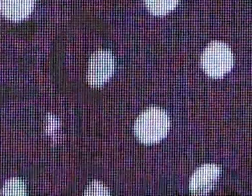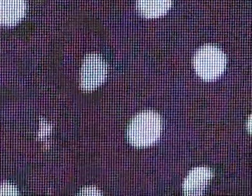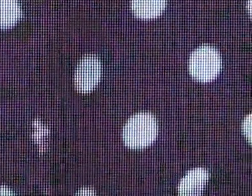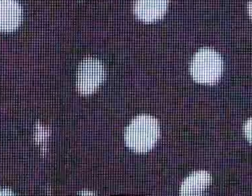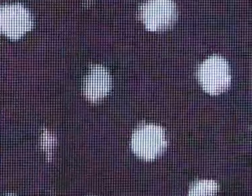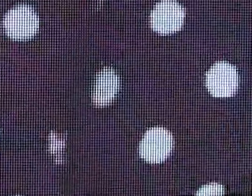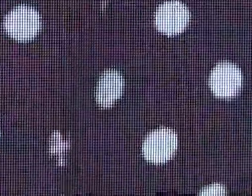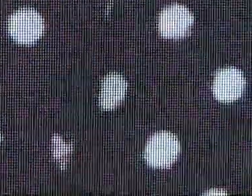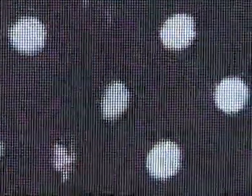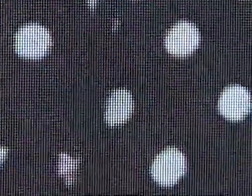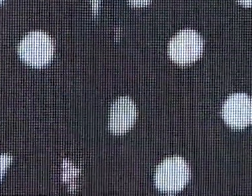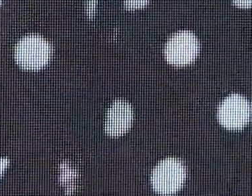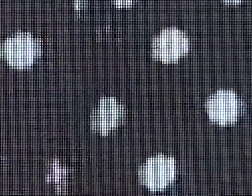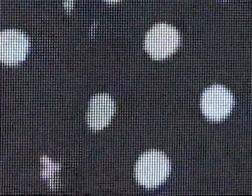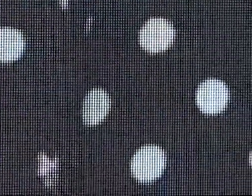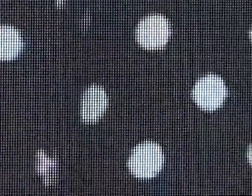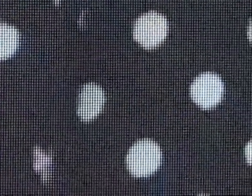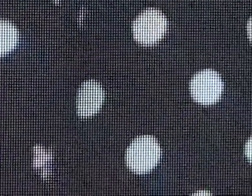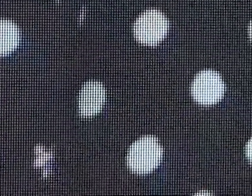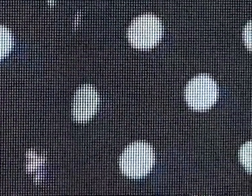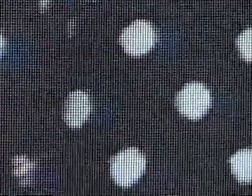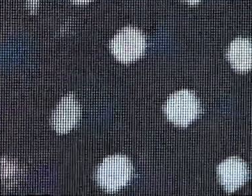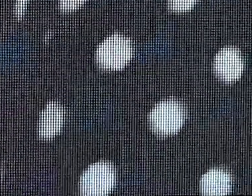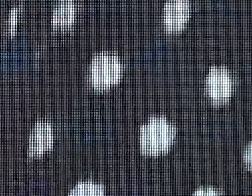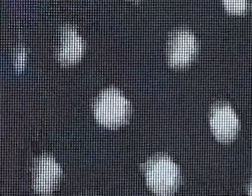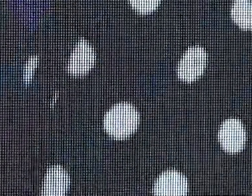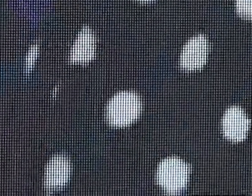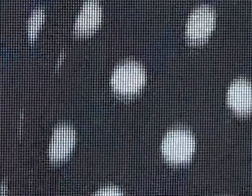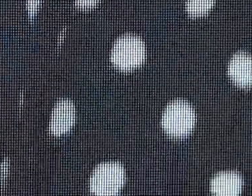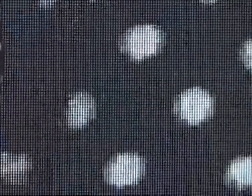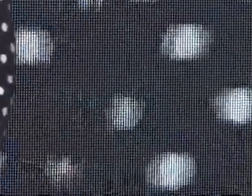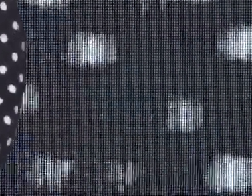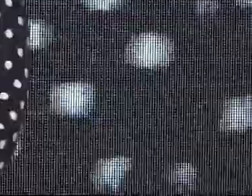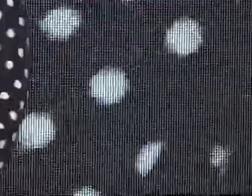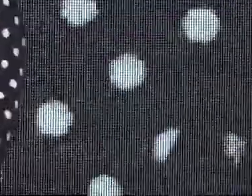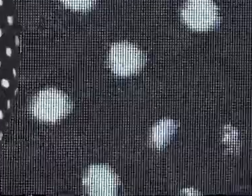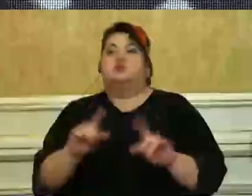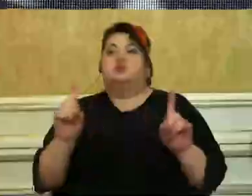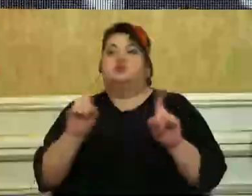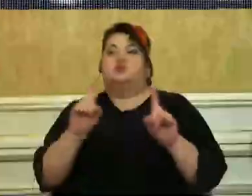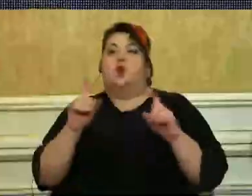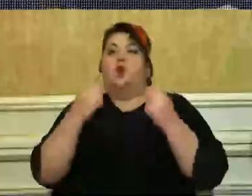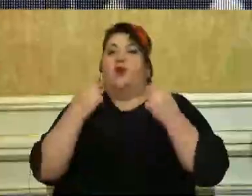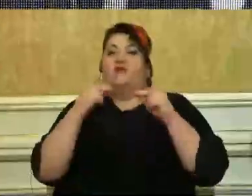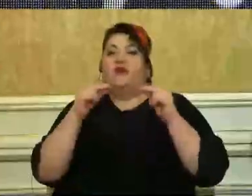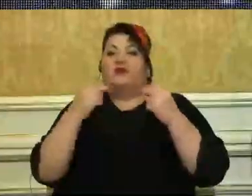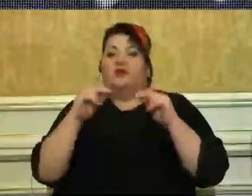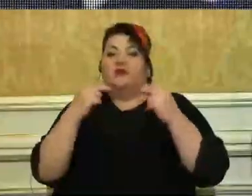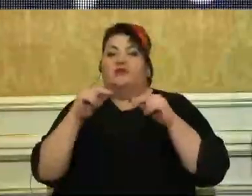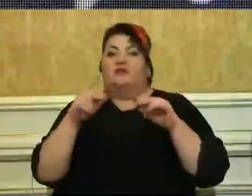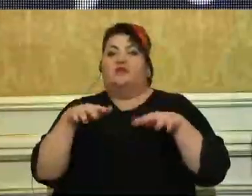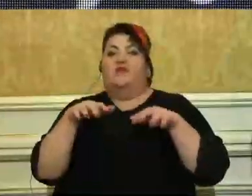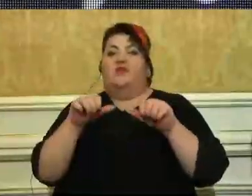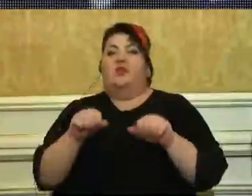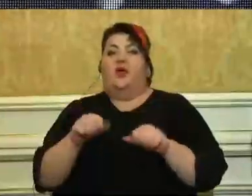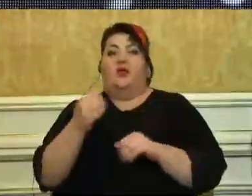And representing the next speaker, I would like to say one single thing, that the